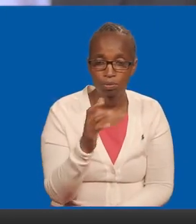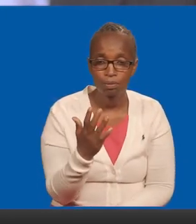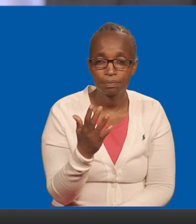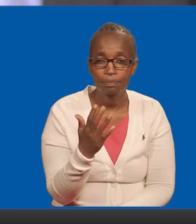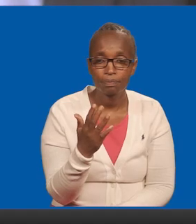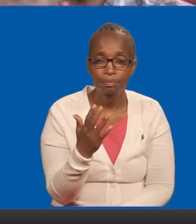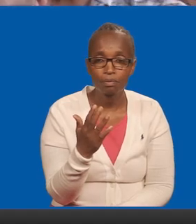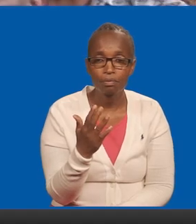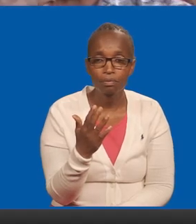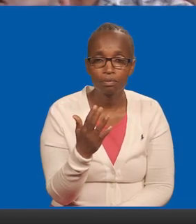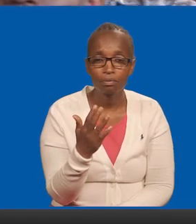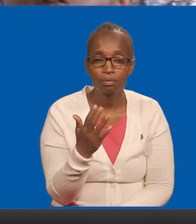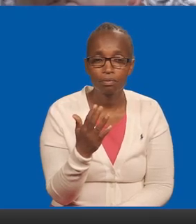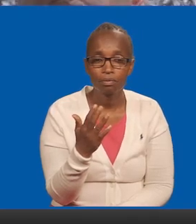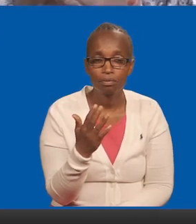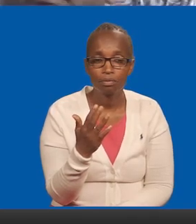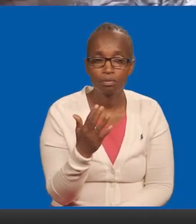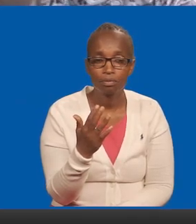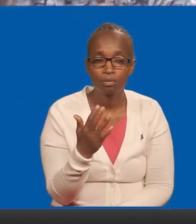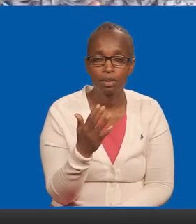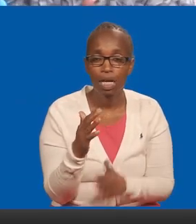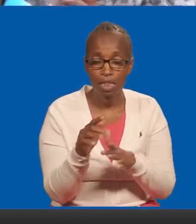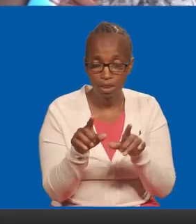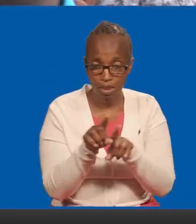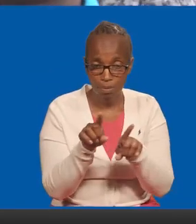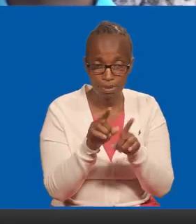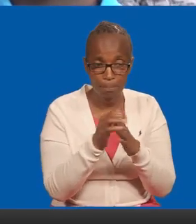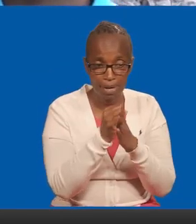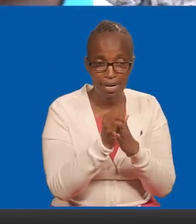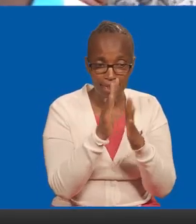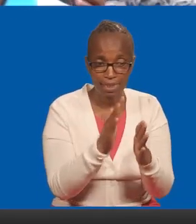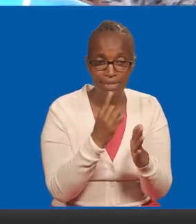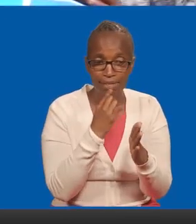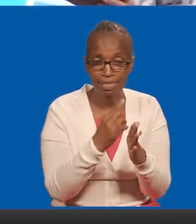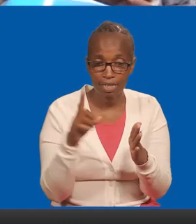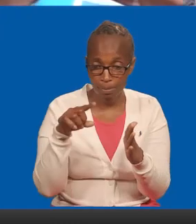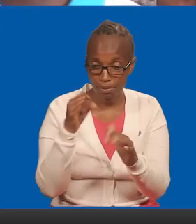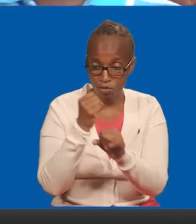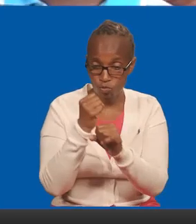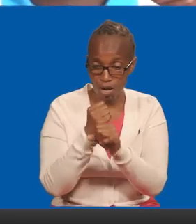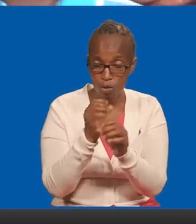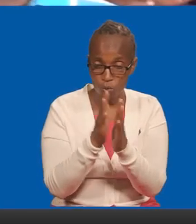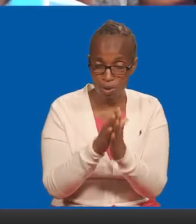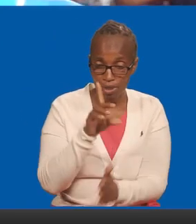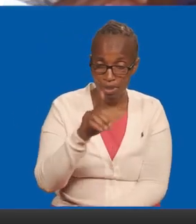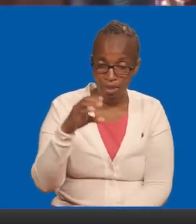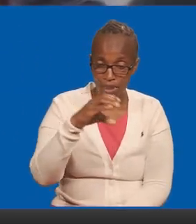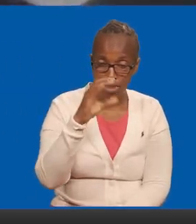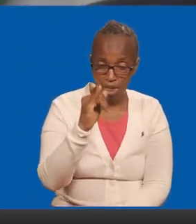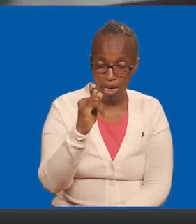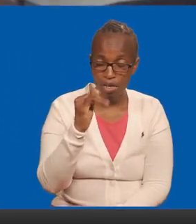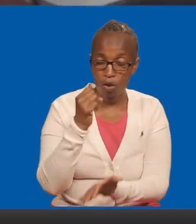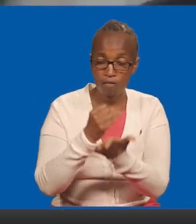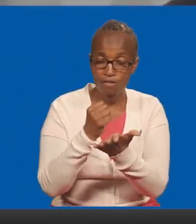they are guilty. Kiongozi huyo akisema atafanya kazi na idara ya upelelezi ya DCI ili kuhakikisha walagai hao wote